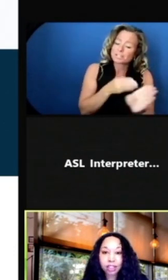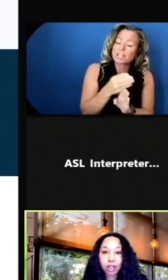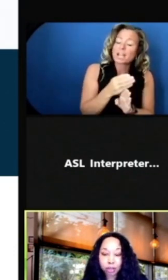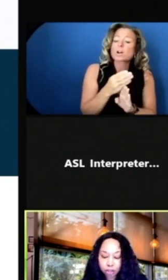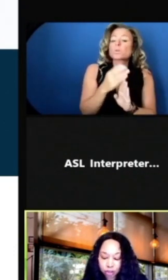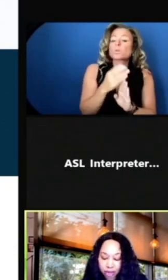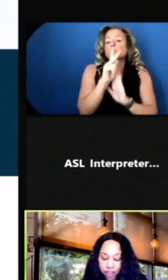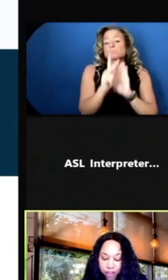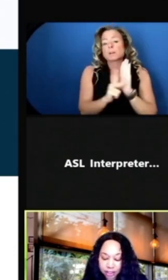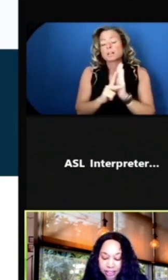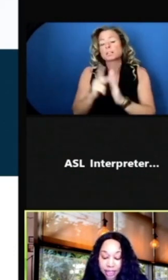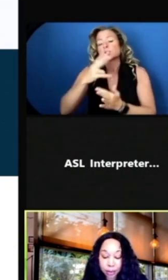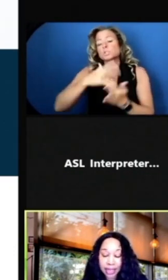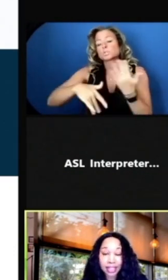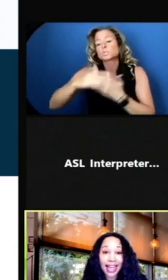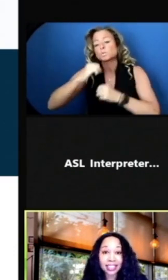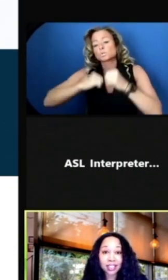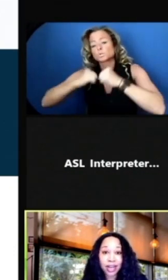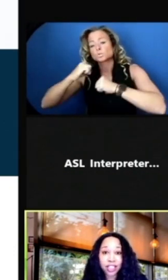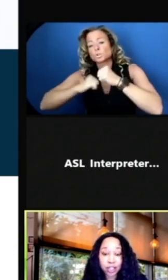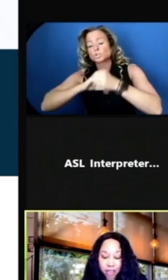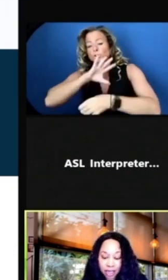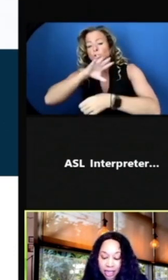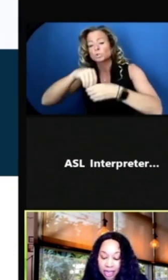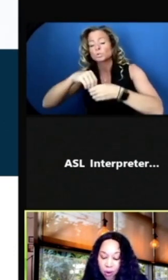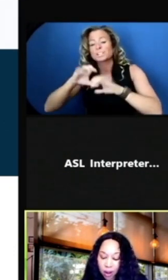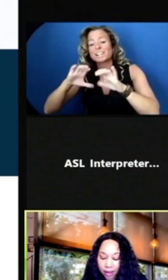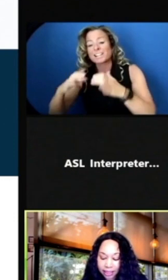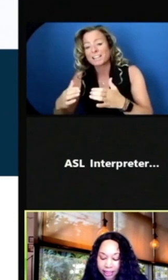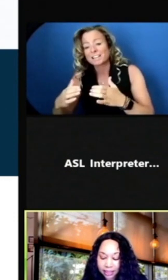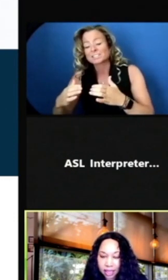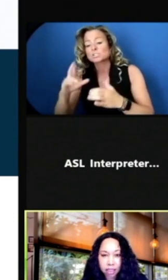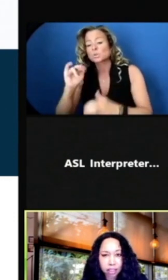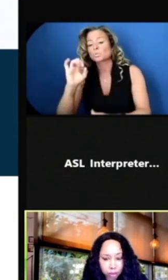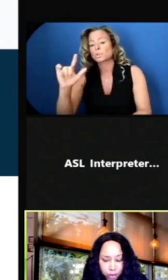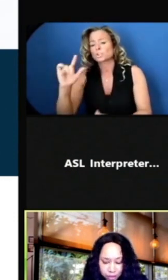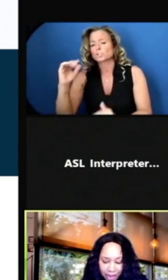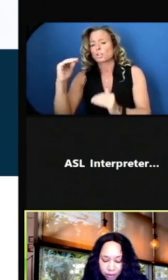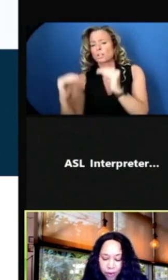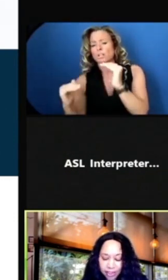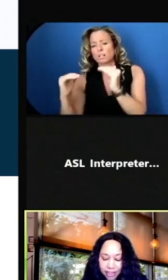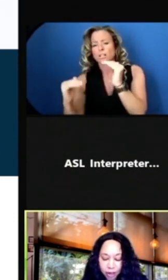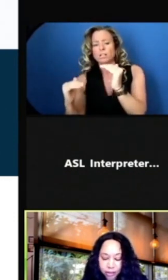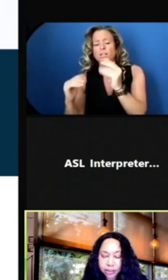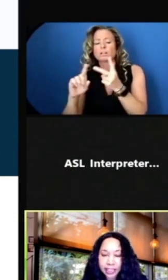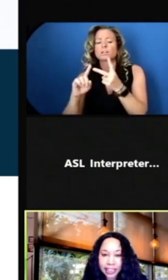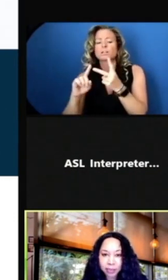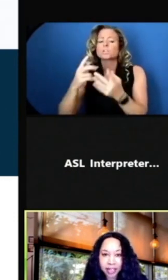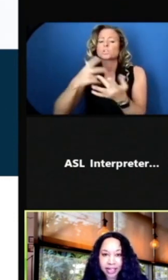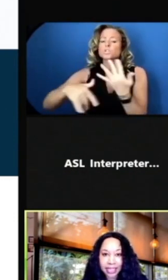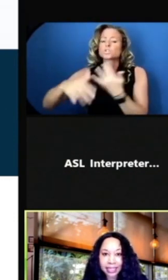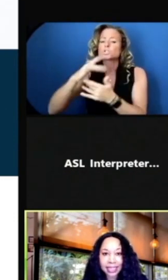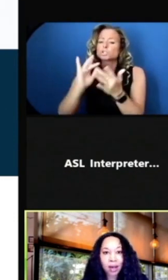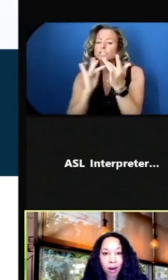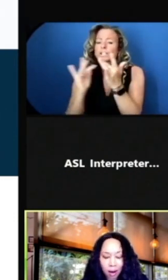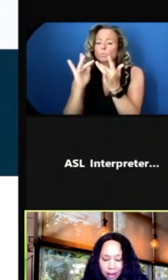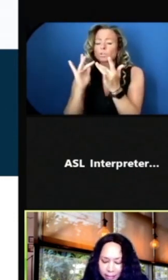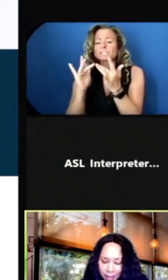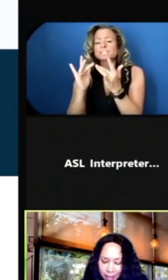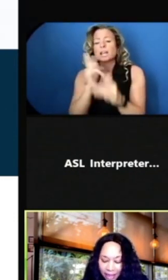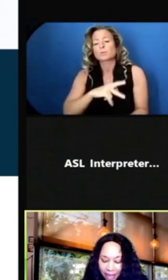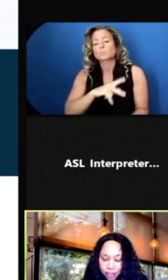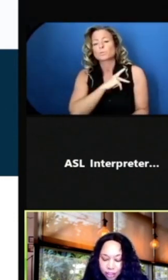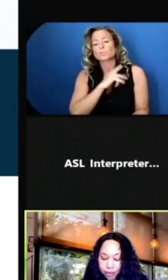policies, social structures, including class and racial inequalities, social networks, and personal experience